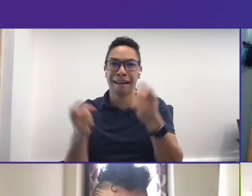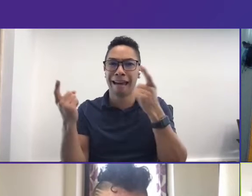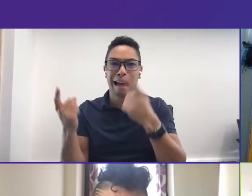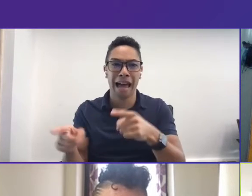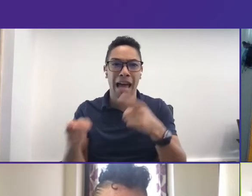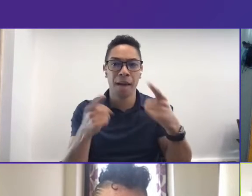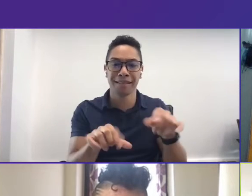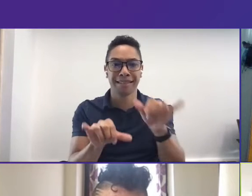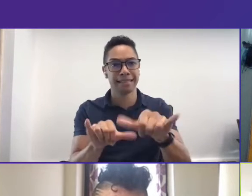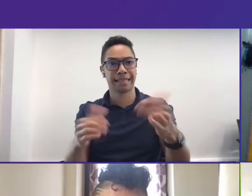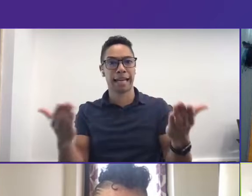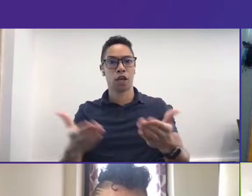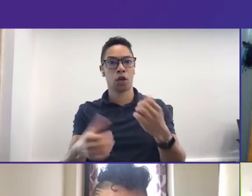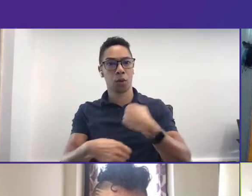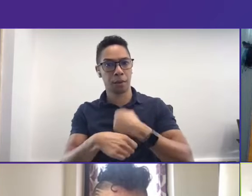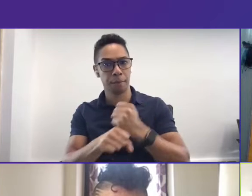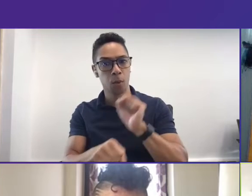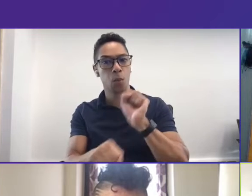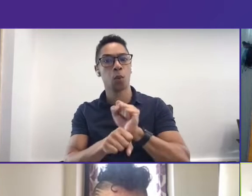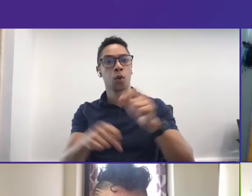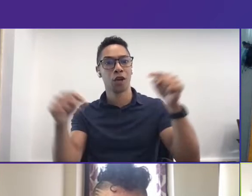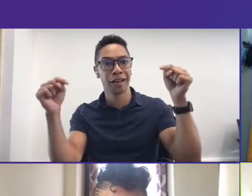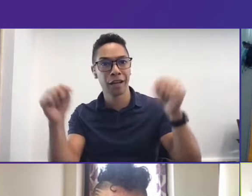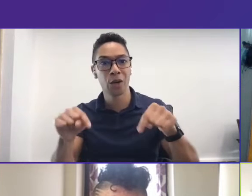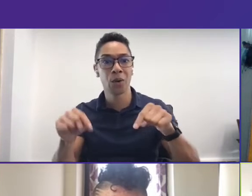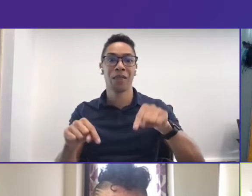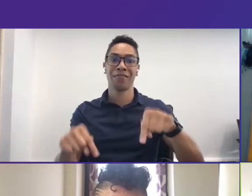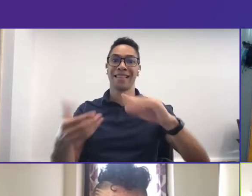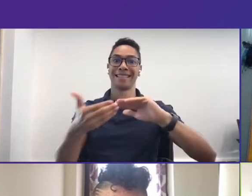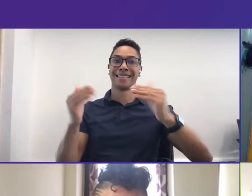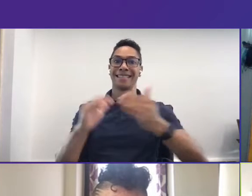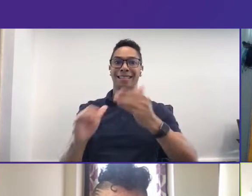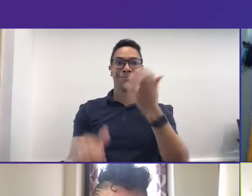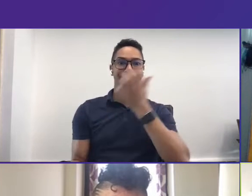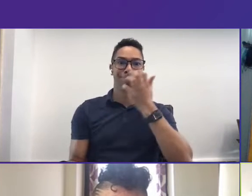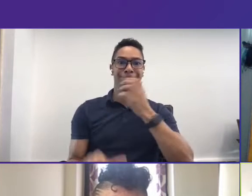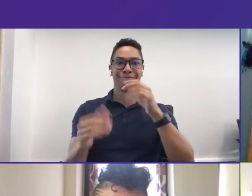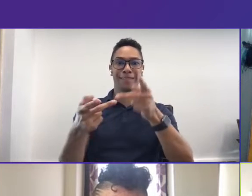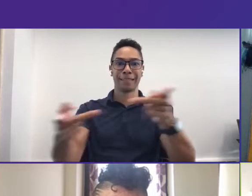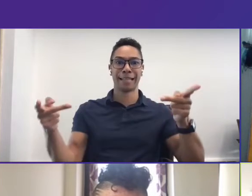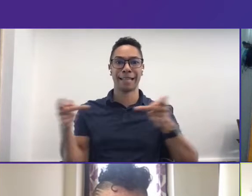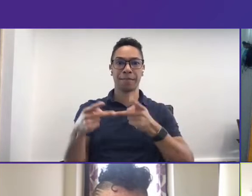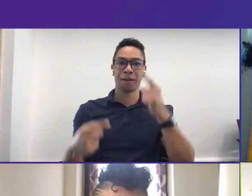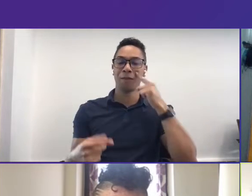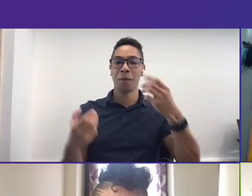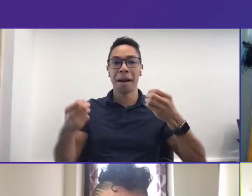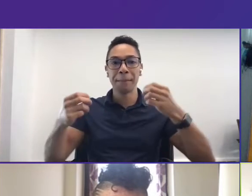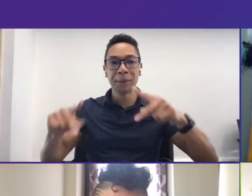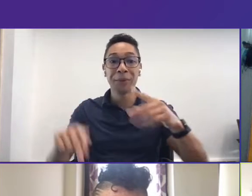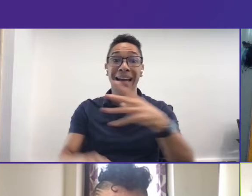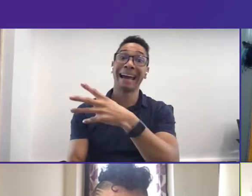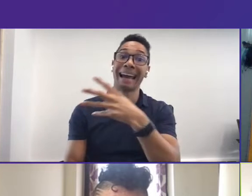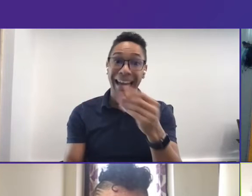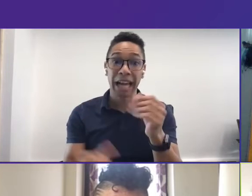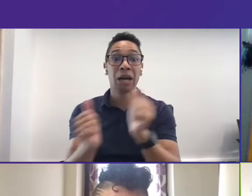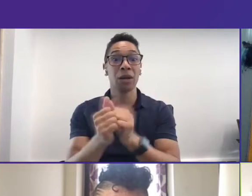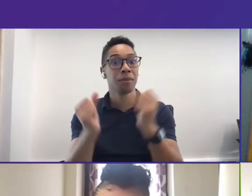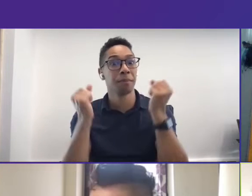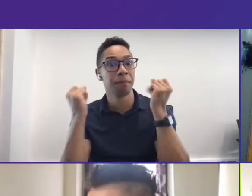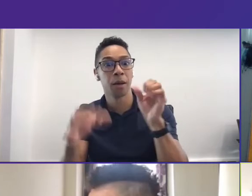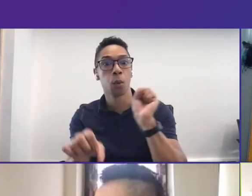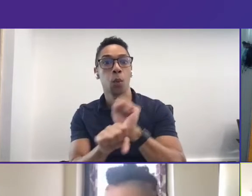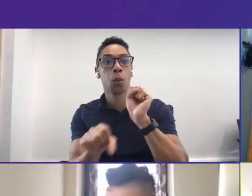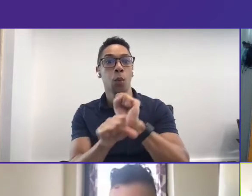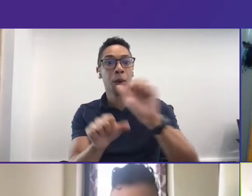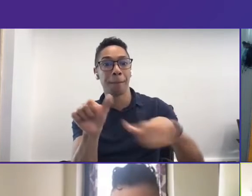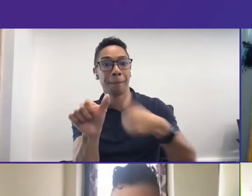here, make my work here. I found this city an amazing space of opportunities, also with a lot of work behind it,